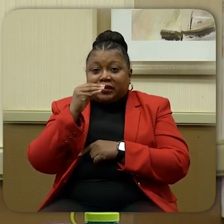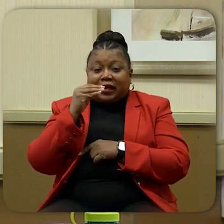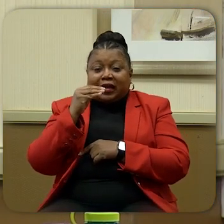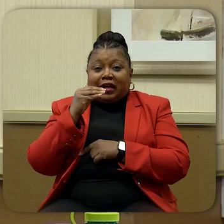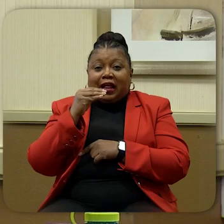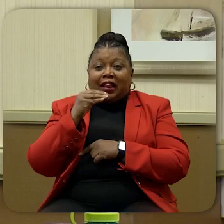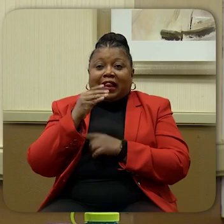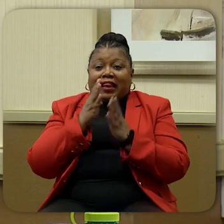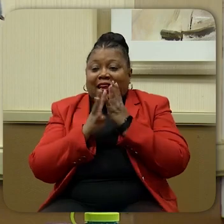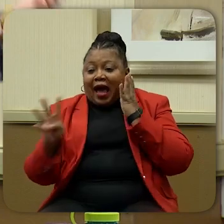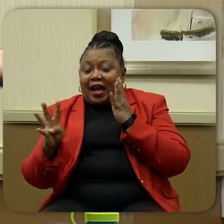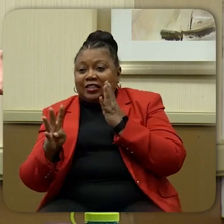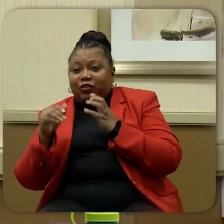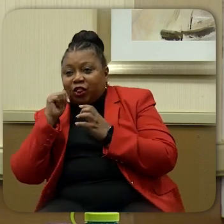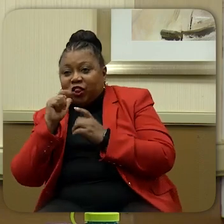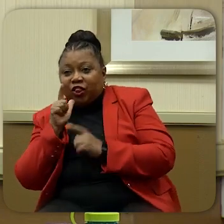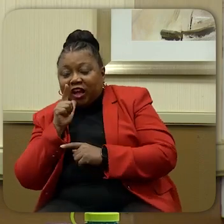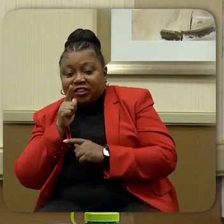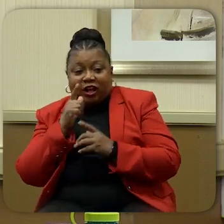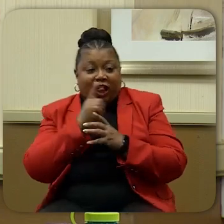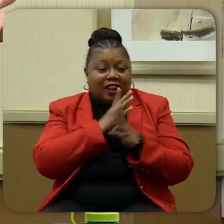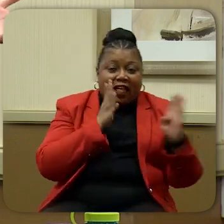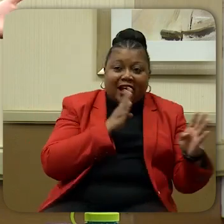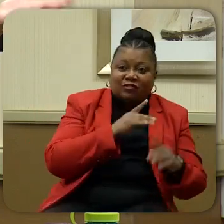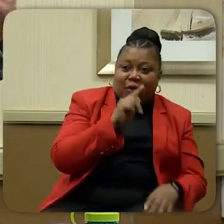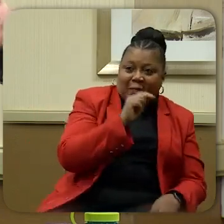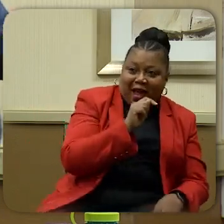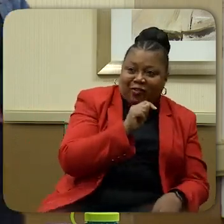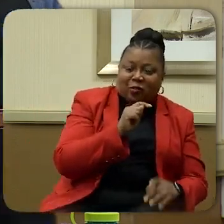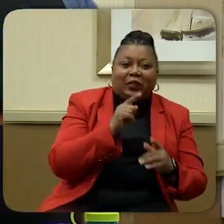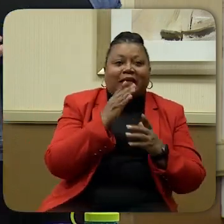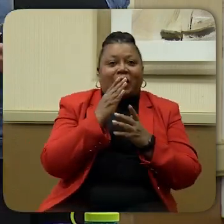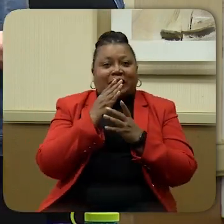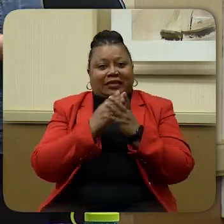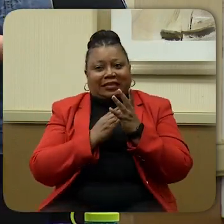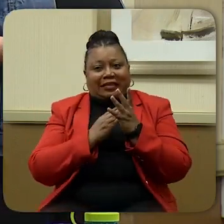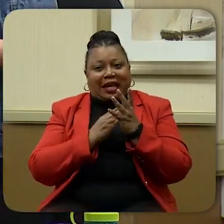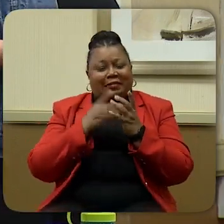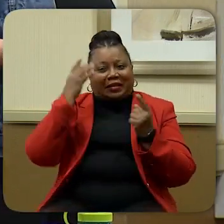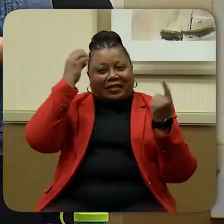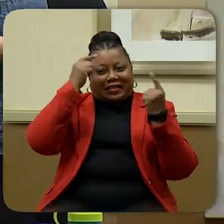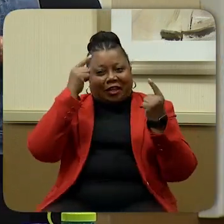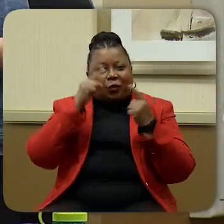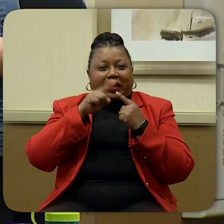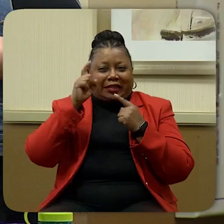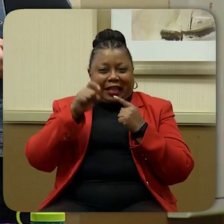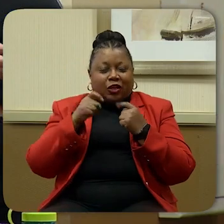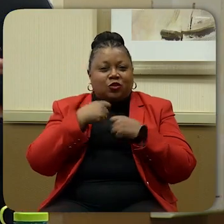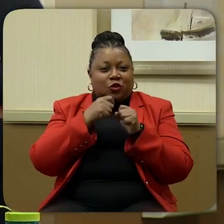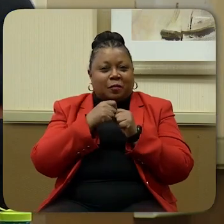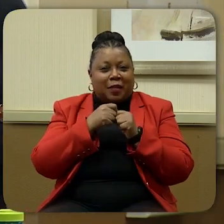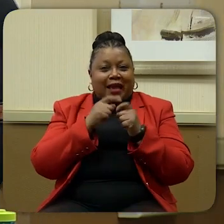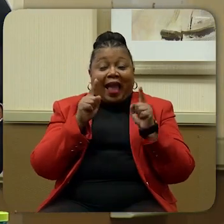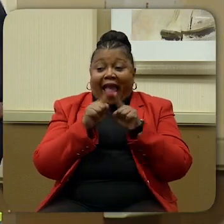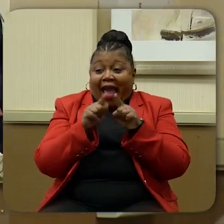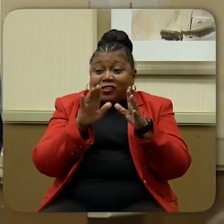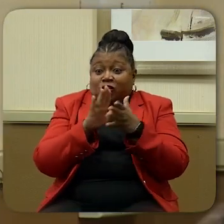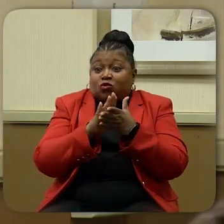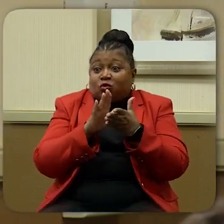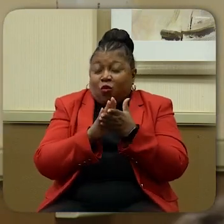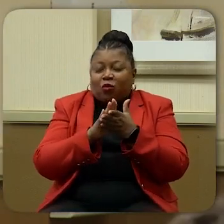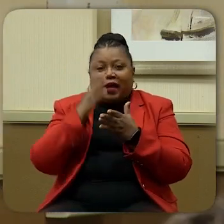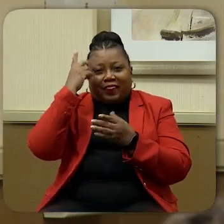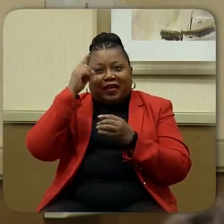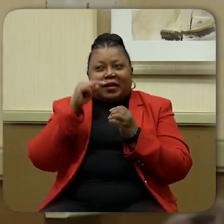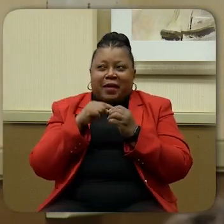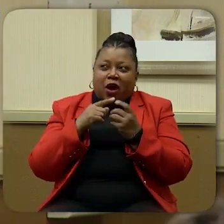for lunch, boys and girls bathrooms, things like that. So there are some considerations that we need to make as a school to